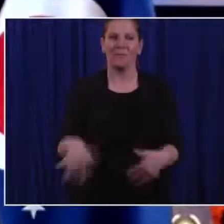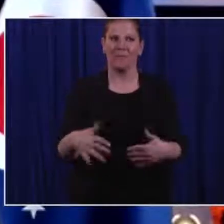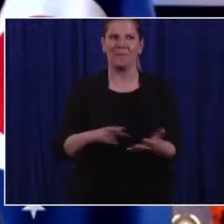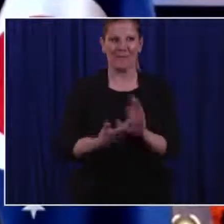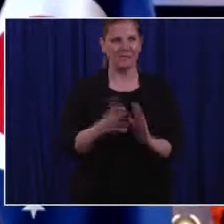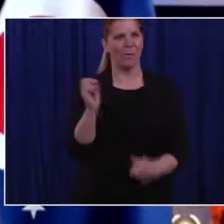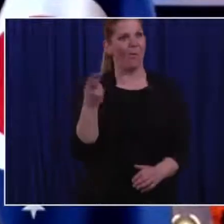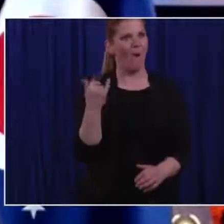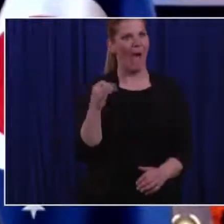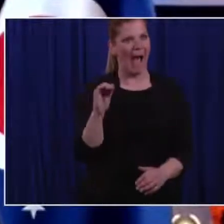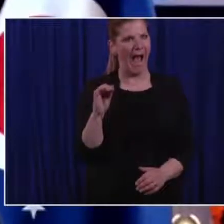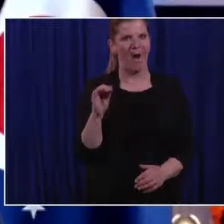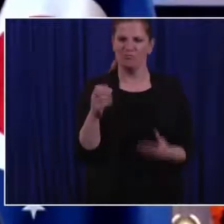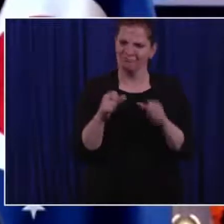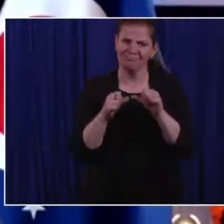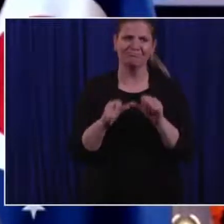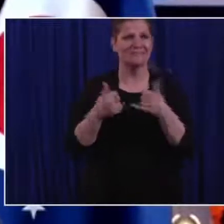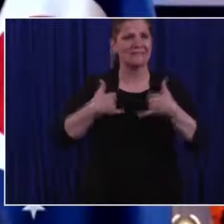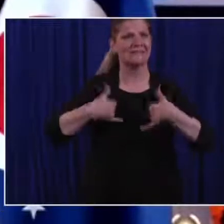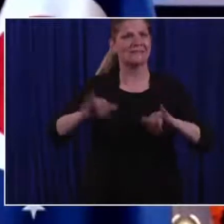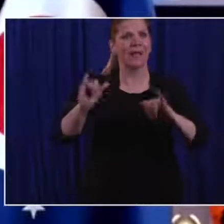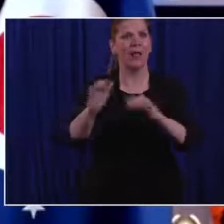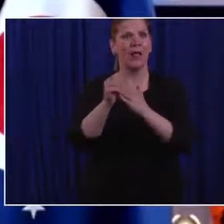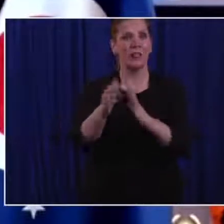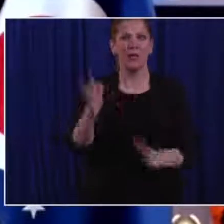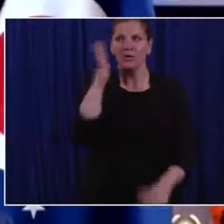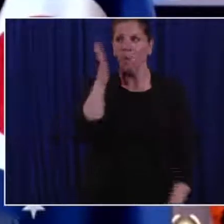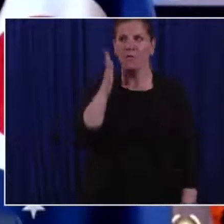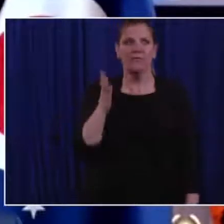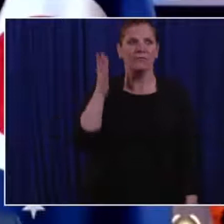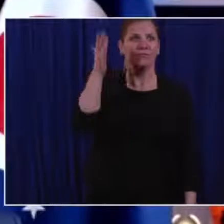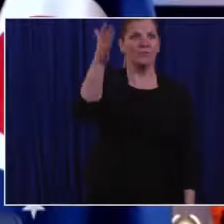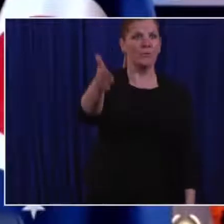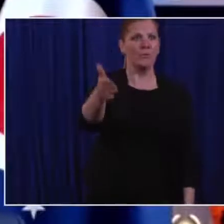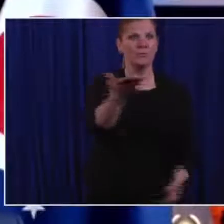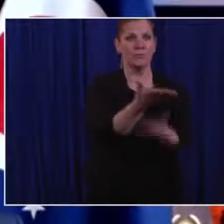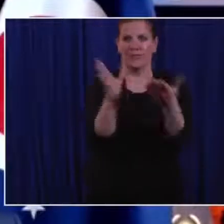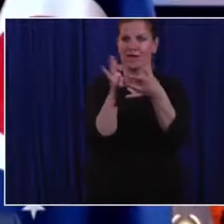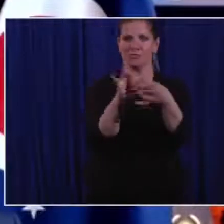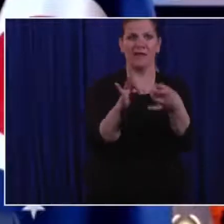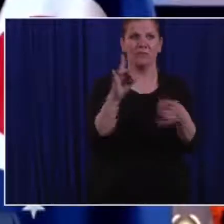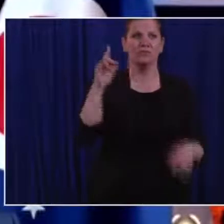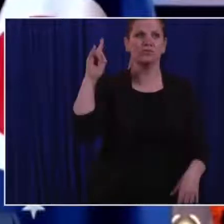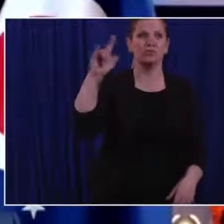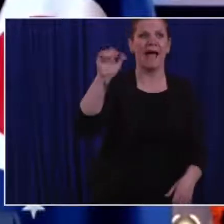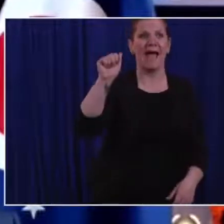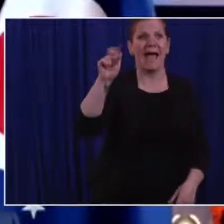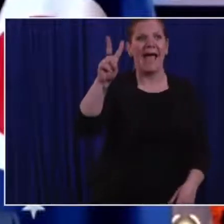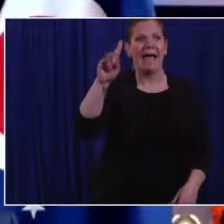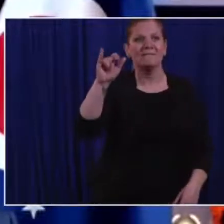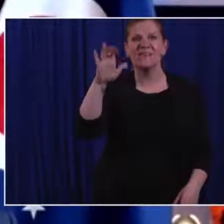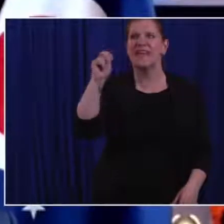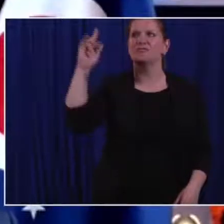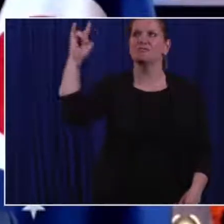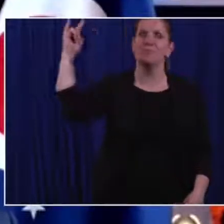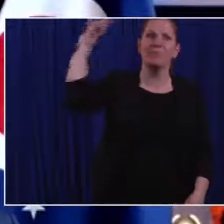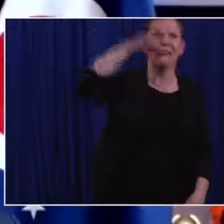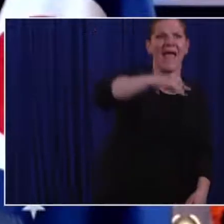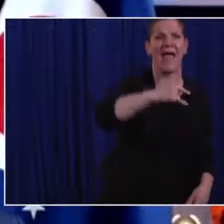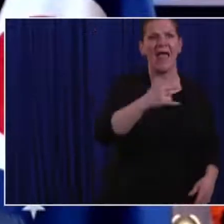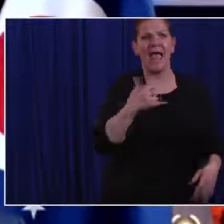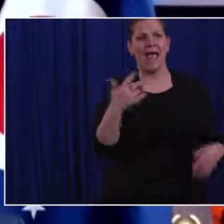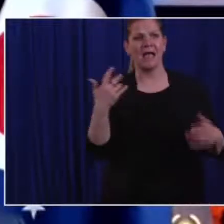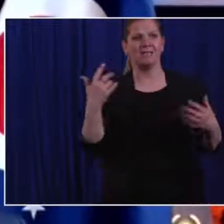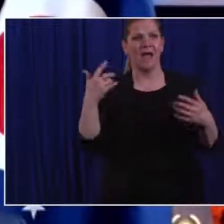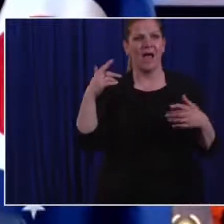a leader, continuing to make us a leader in the future as it relates to aviation, as we look at more things, from everything from